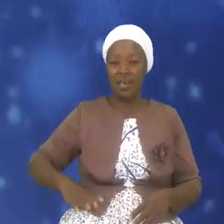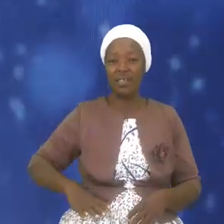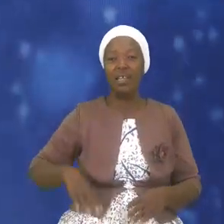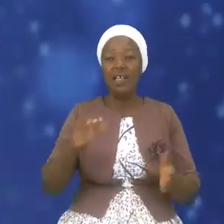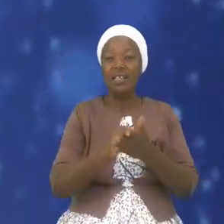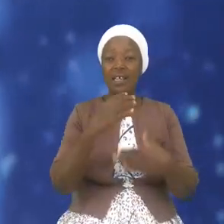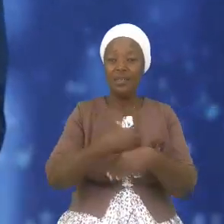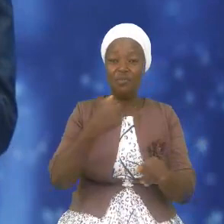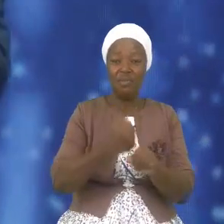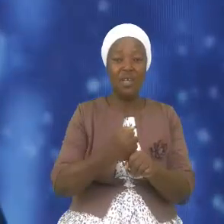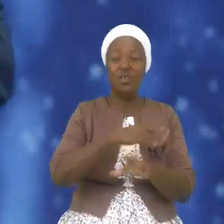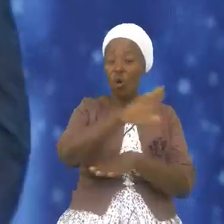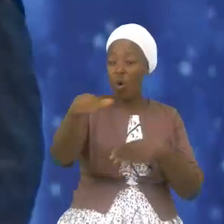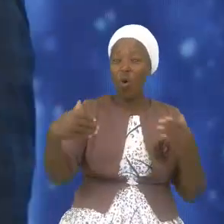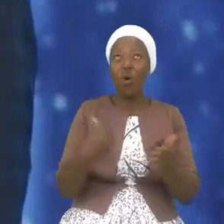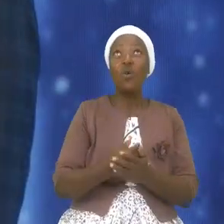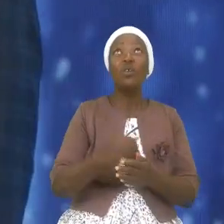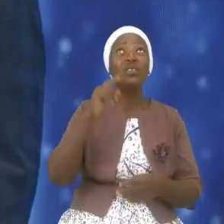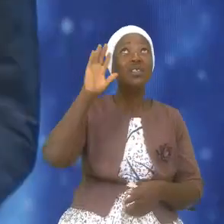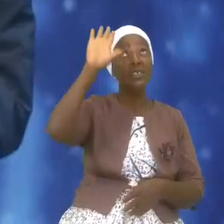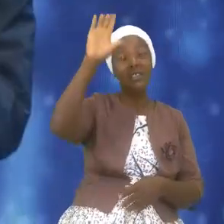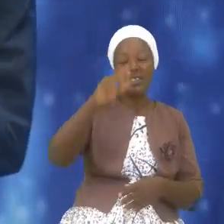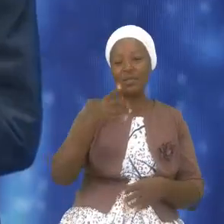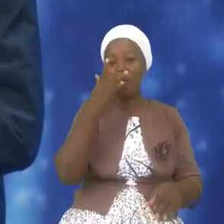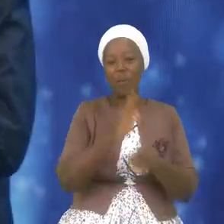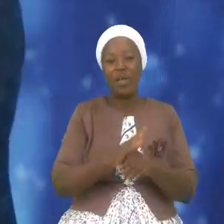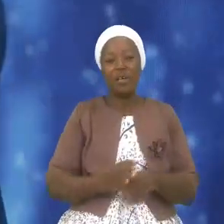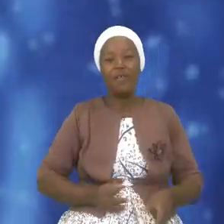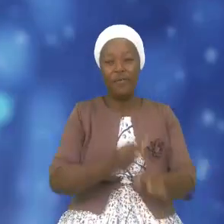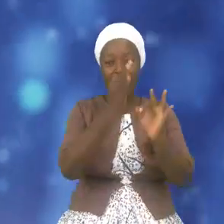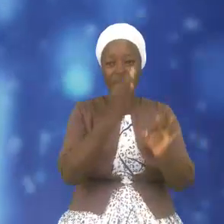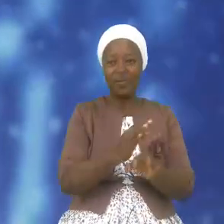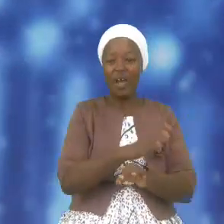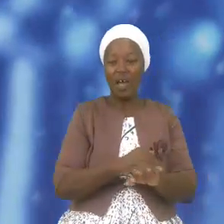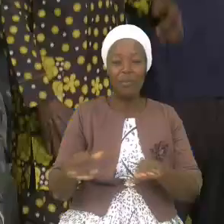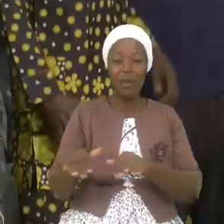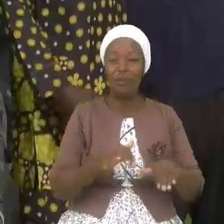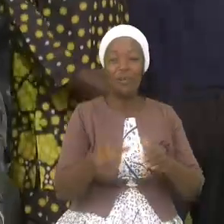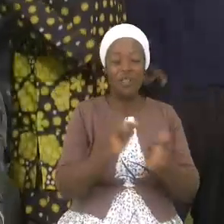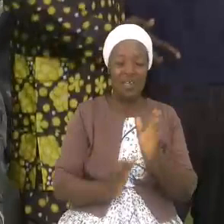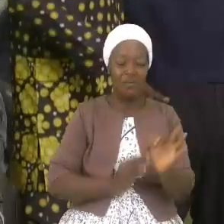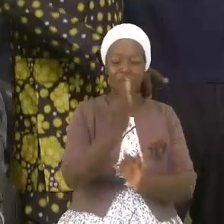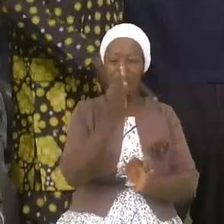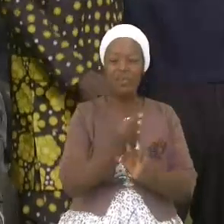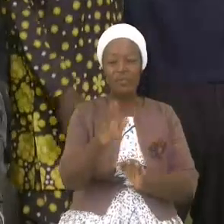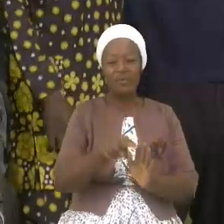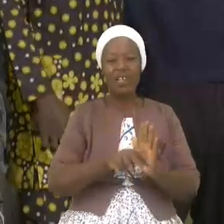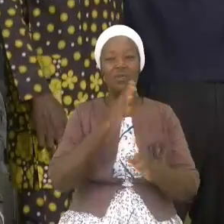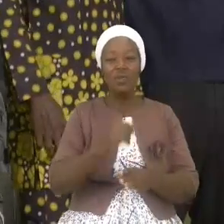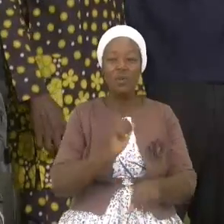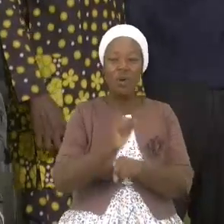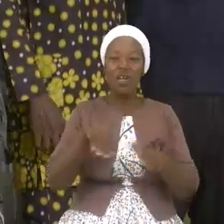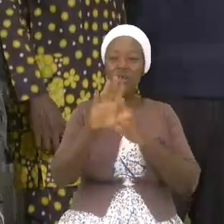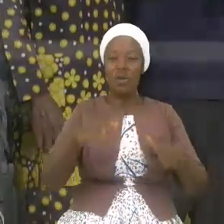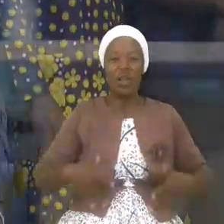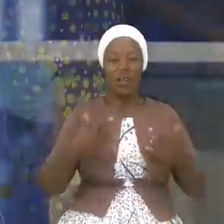and performed. That faithfulness will work in your life tonight in Jesus' name.